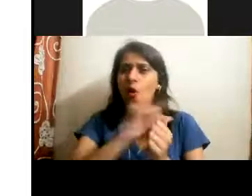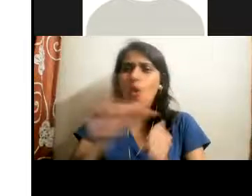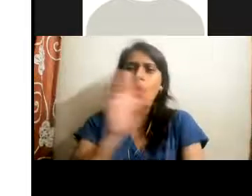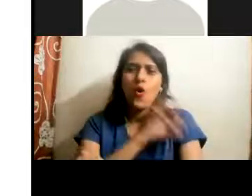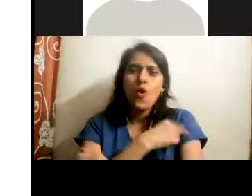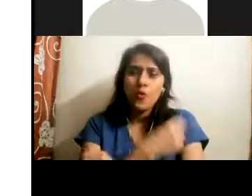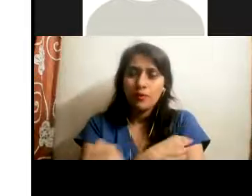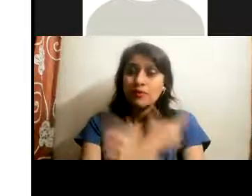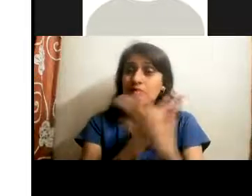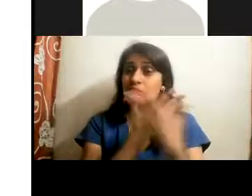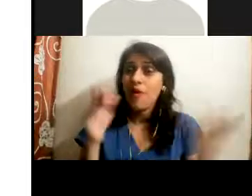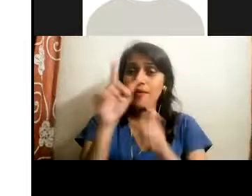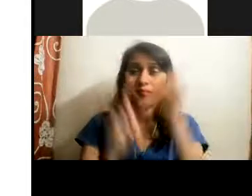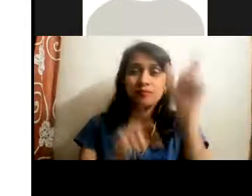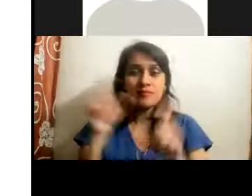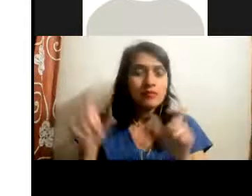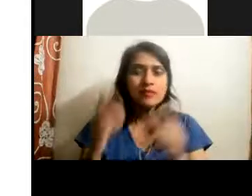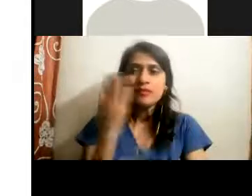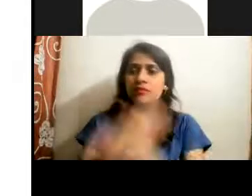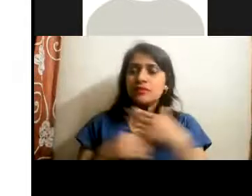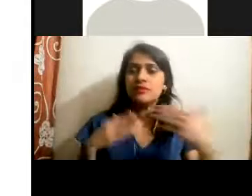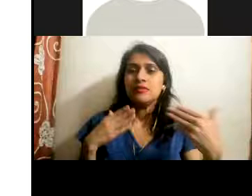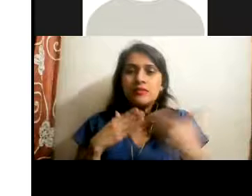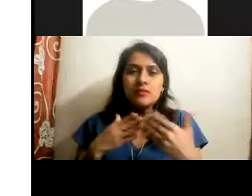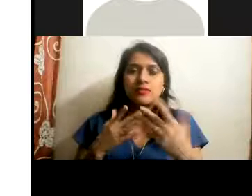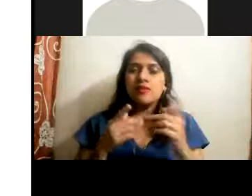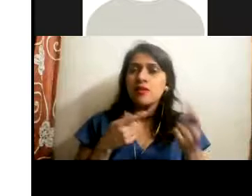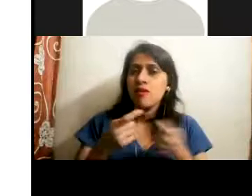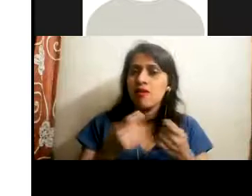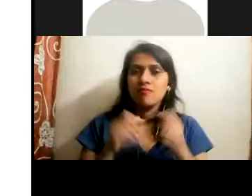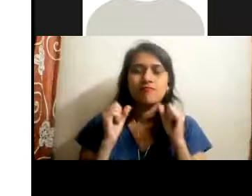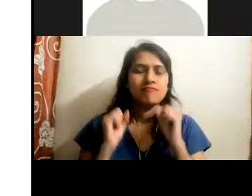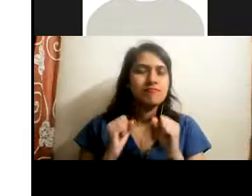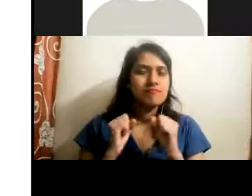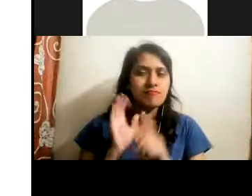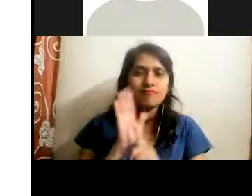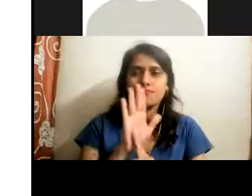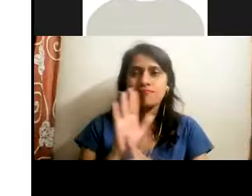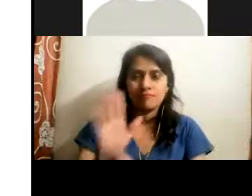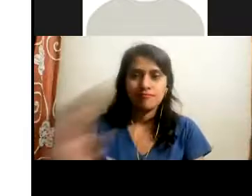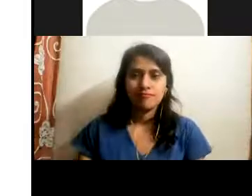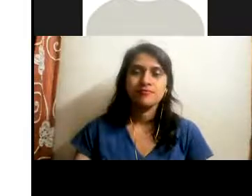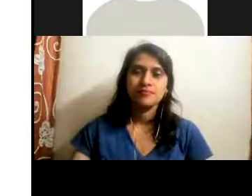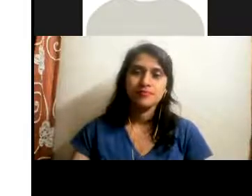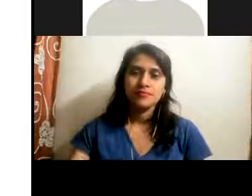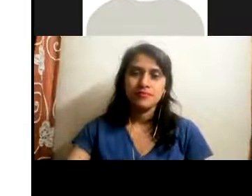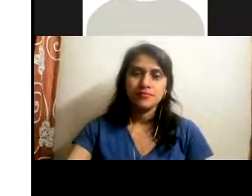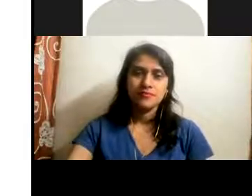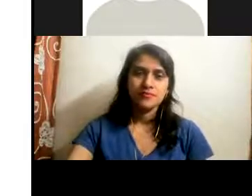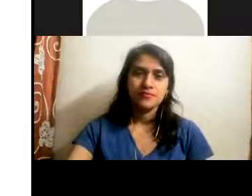become very difficult for persons with disabilities, which also need to be addressed. Next slide, please.